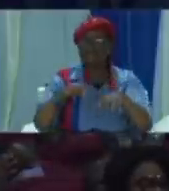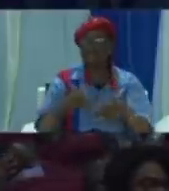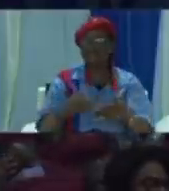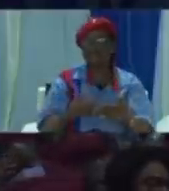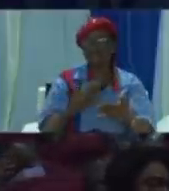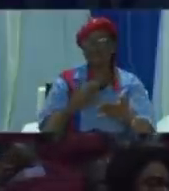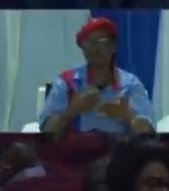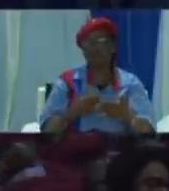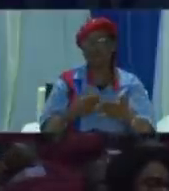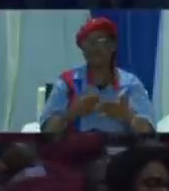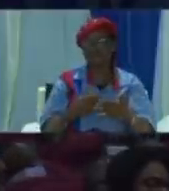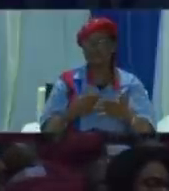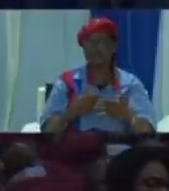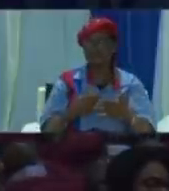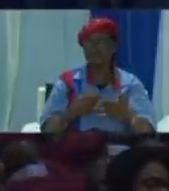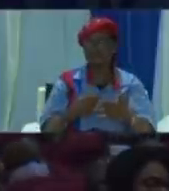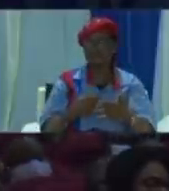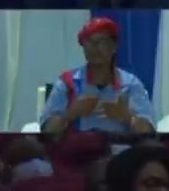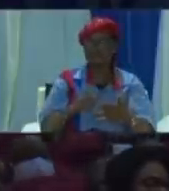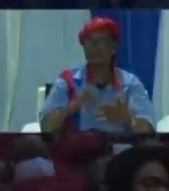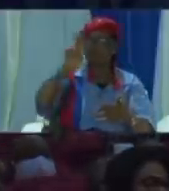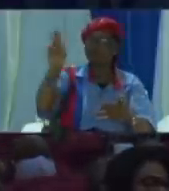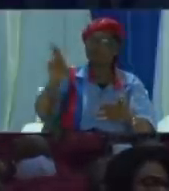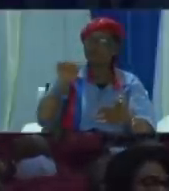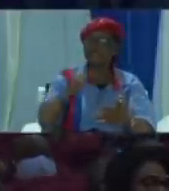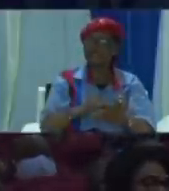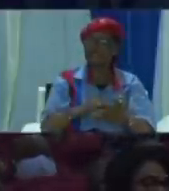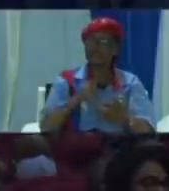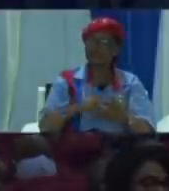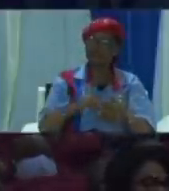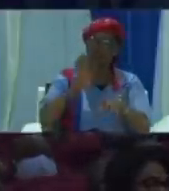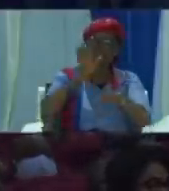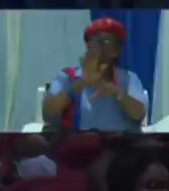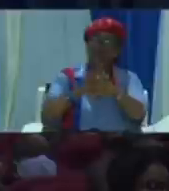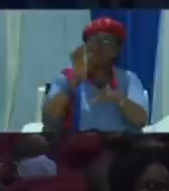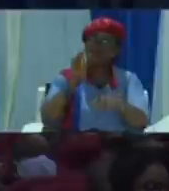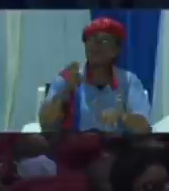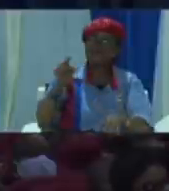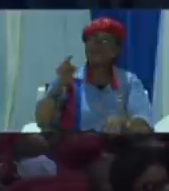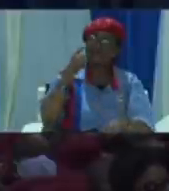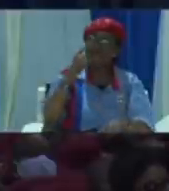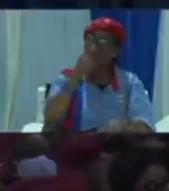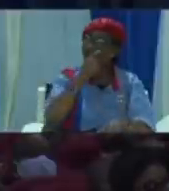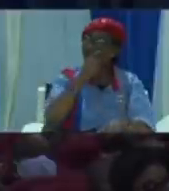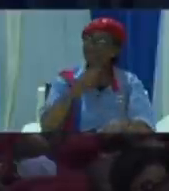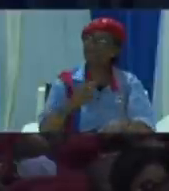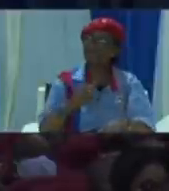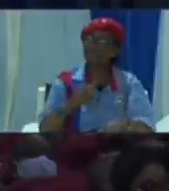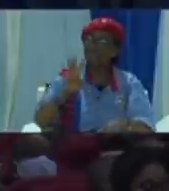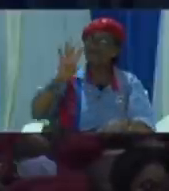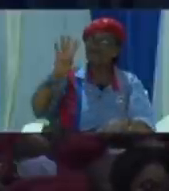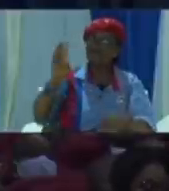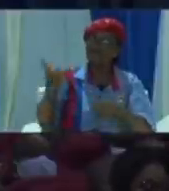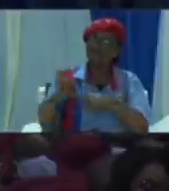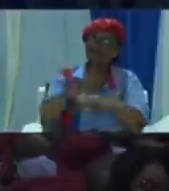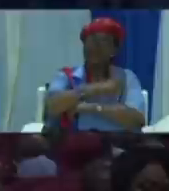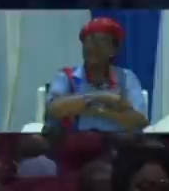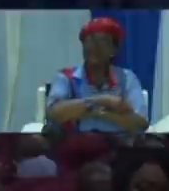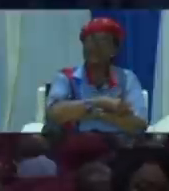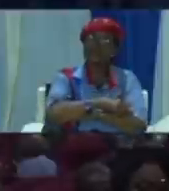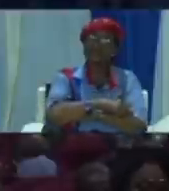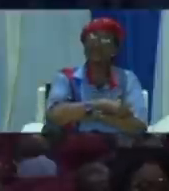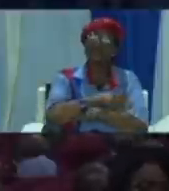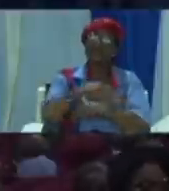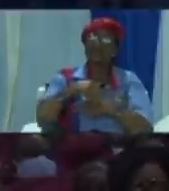Daddy. Use it to touch the eyes. Oh, because you know. 4 days later, ojo merin leyin eyi, the